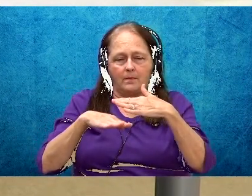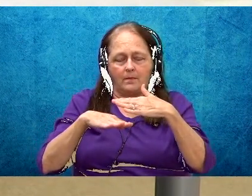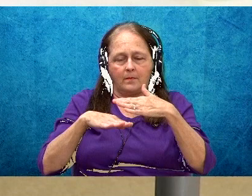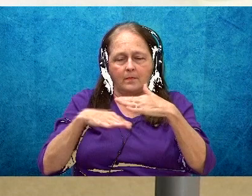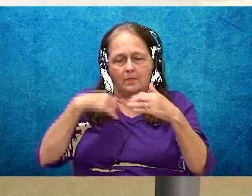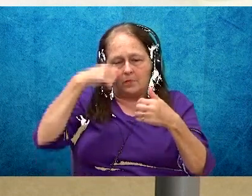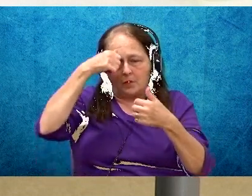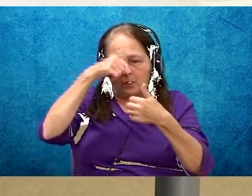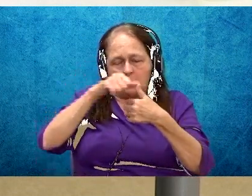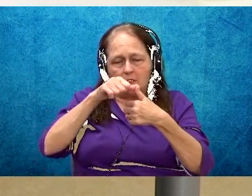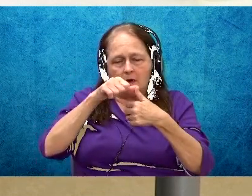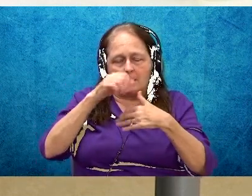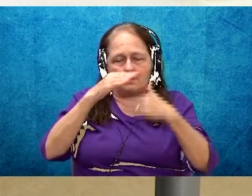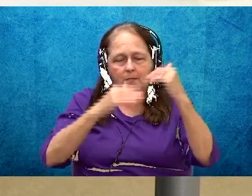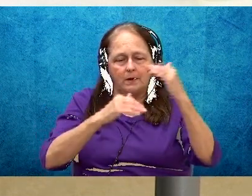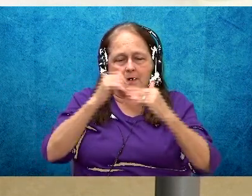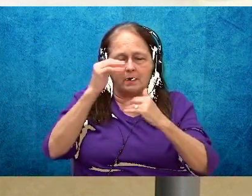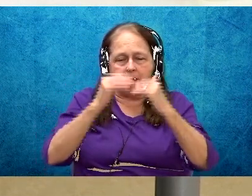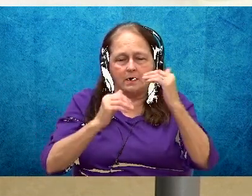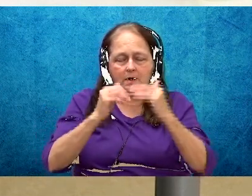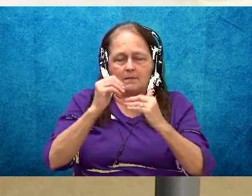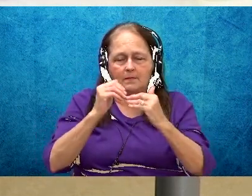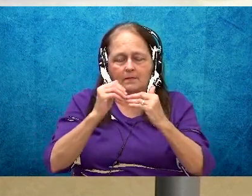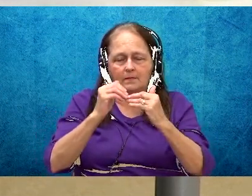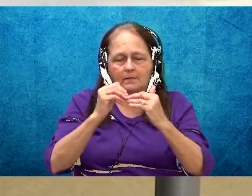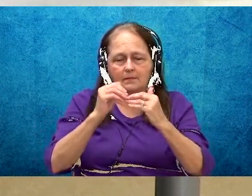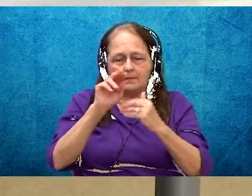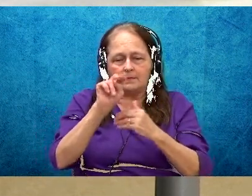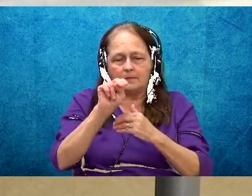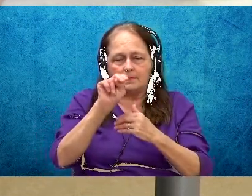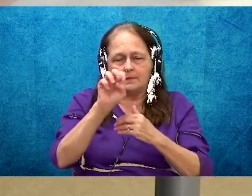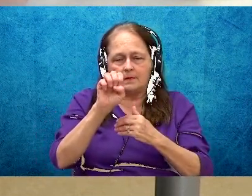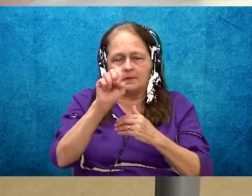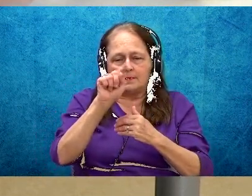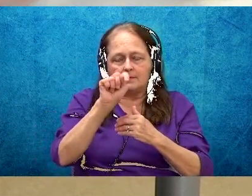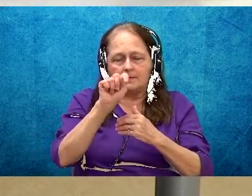Remember, I am building a net.